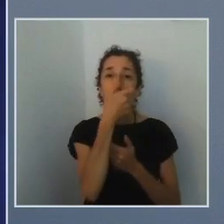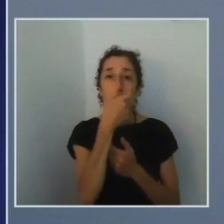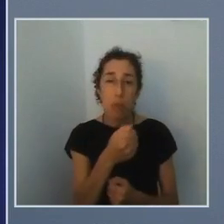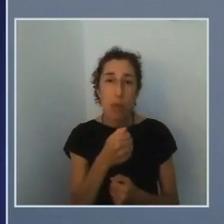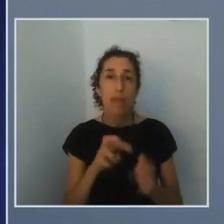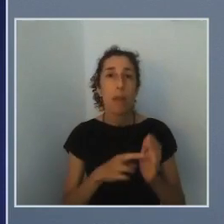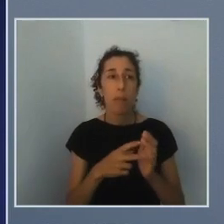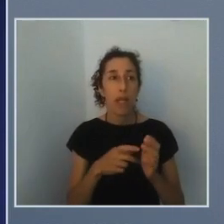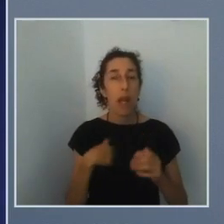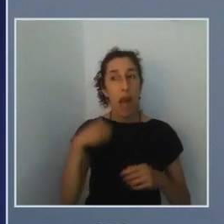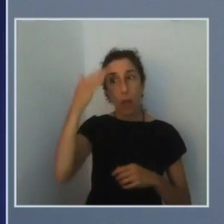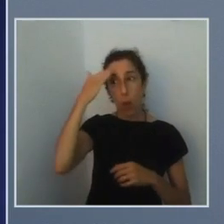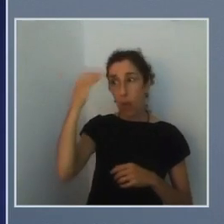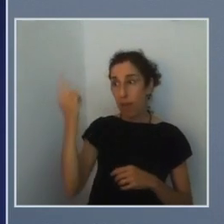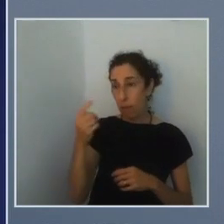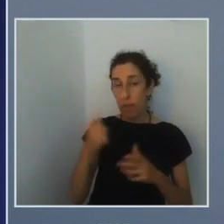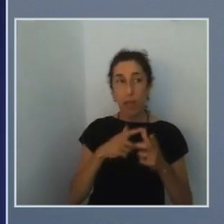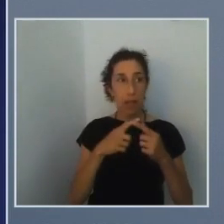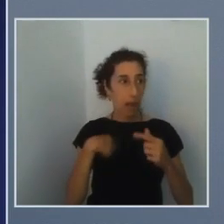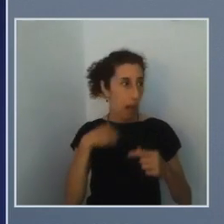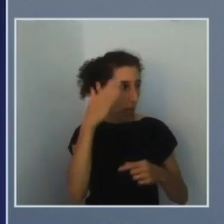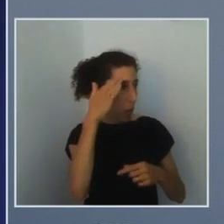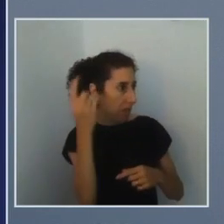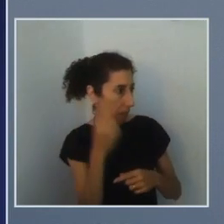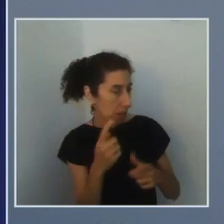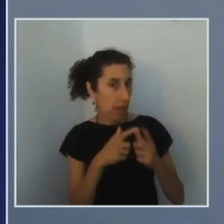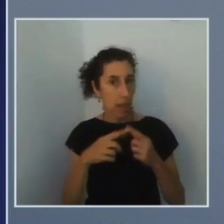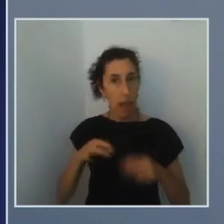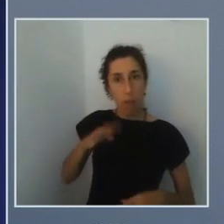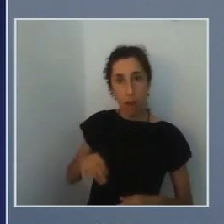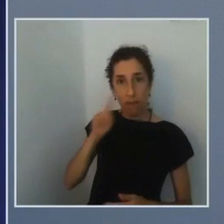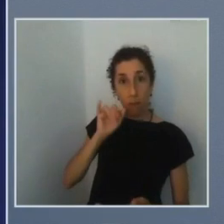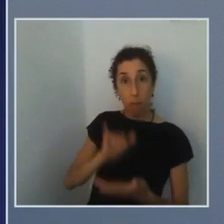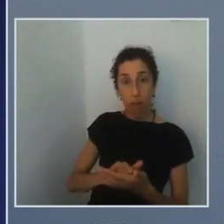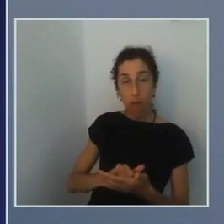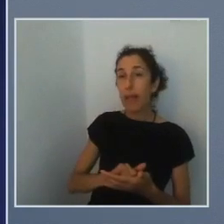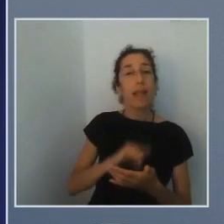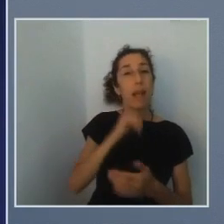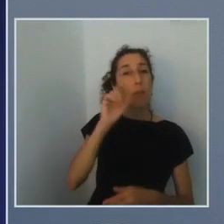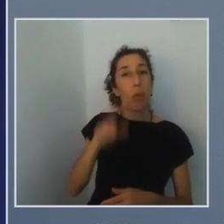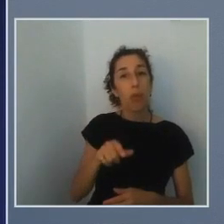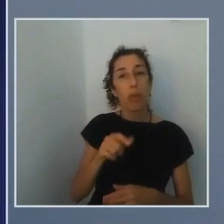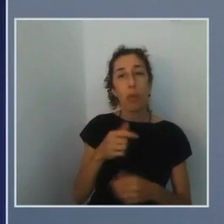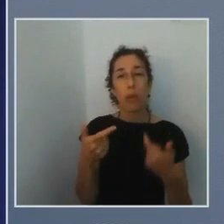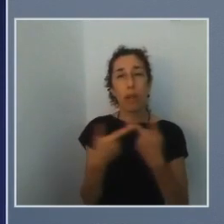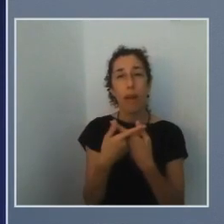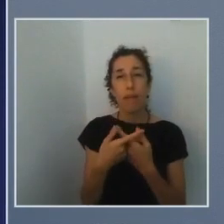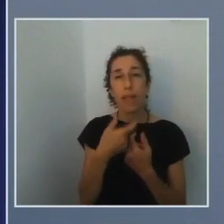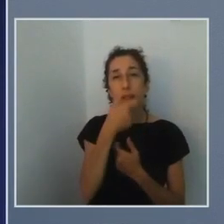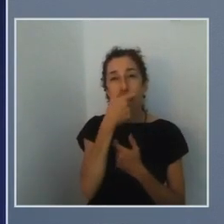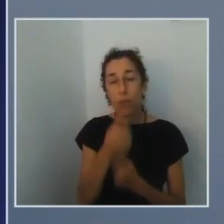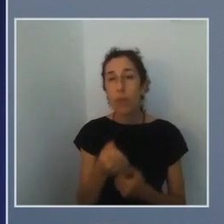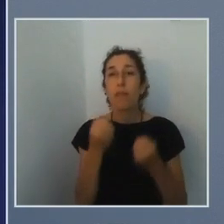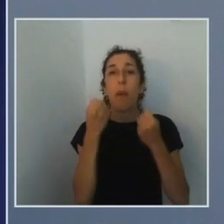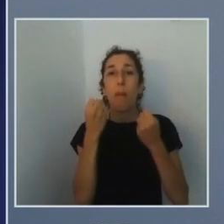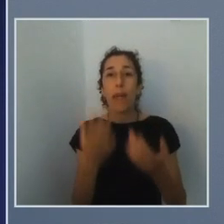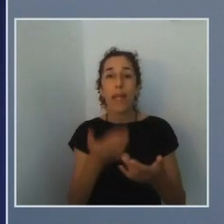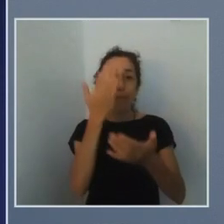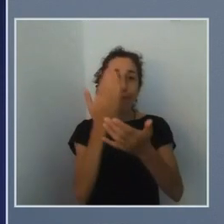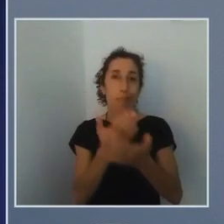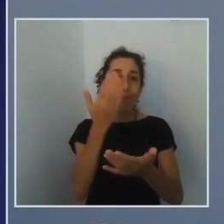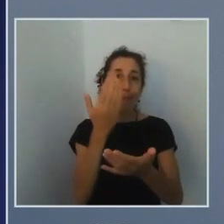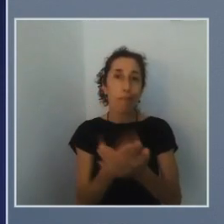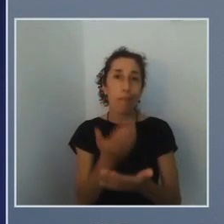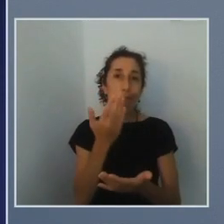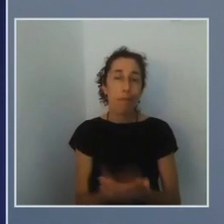In our lawsuit, we outlined dozens of examples of these failures, many of which were led and